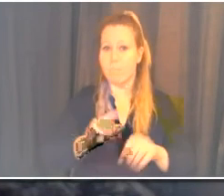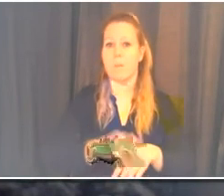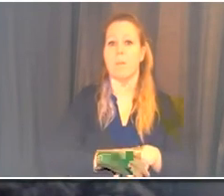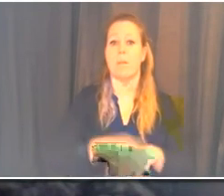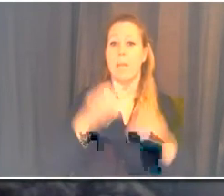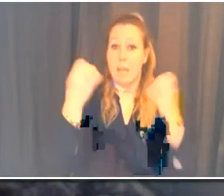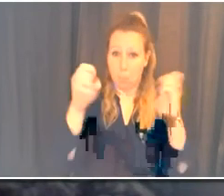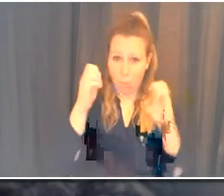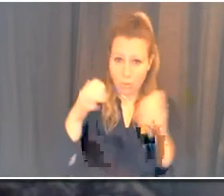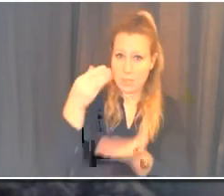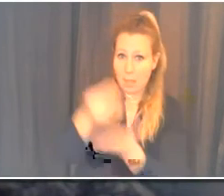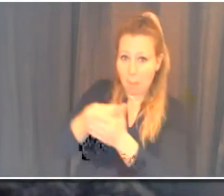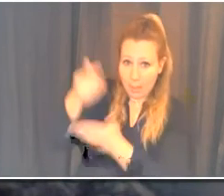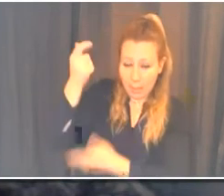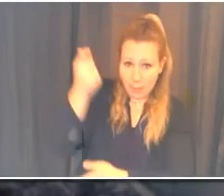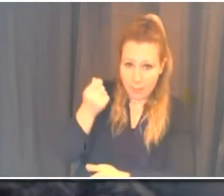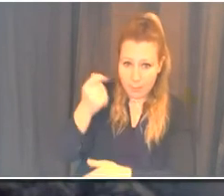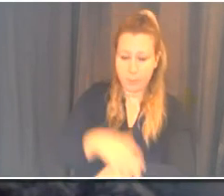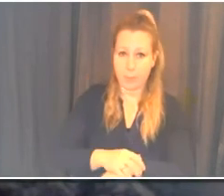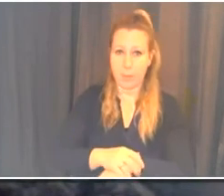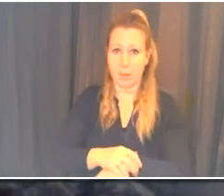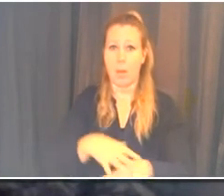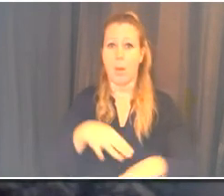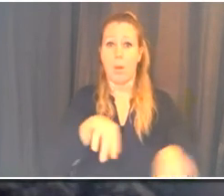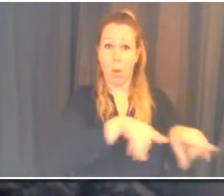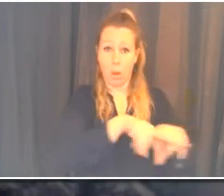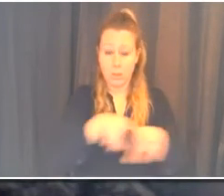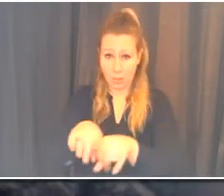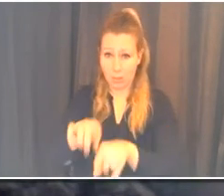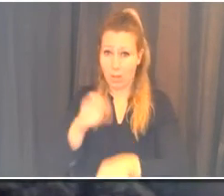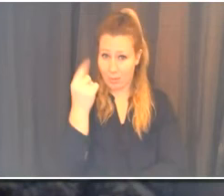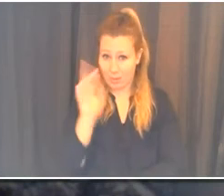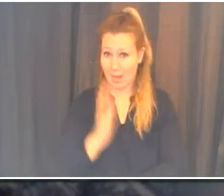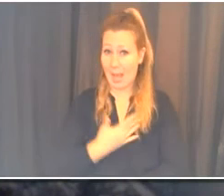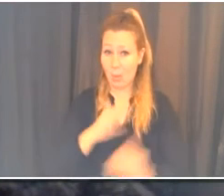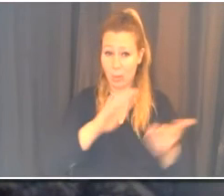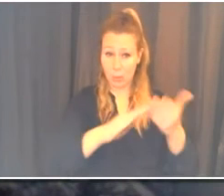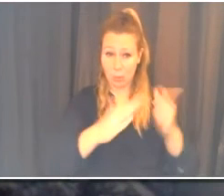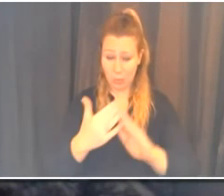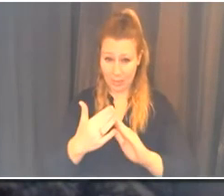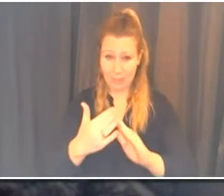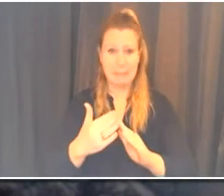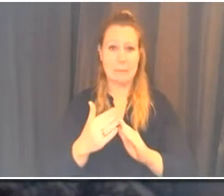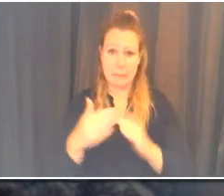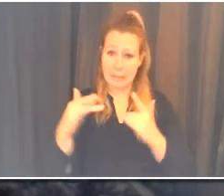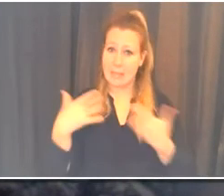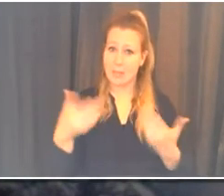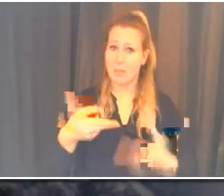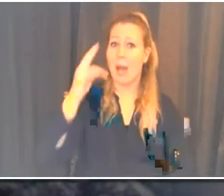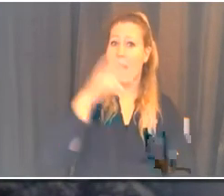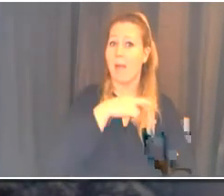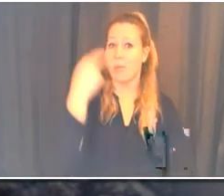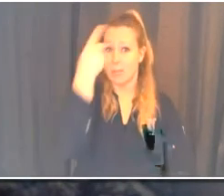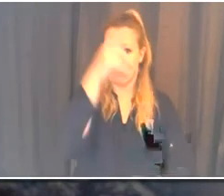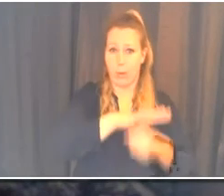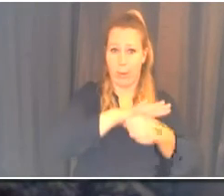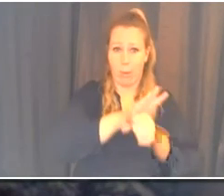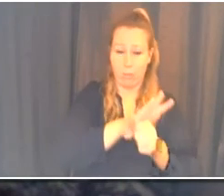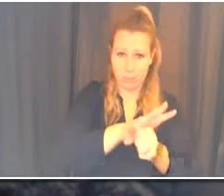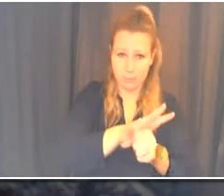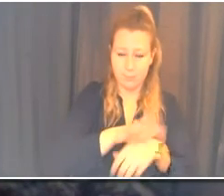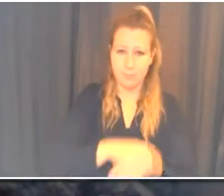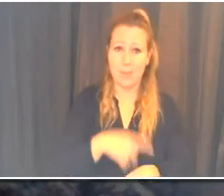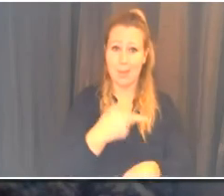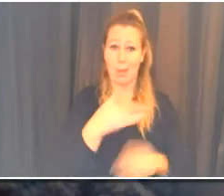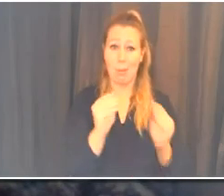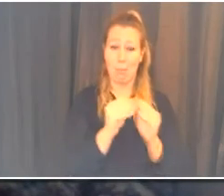by not only are immigrant survivors coping with ongoing and past trauma often triggered by current the current pandemic but they are faced